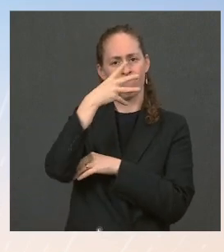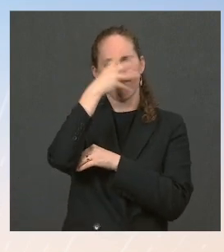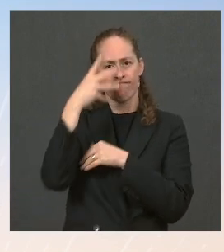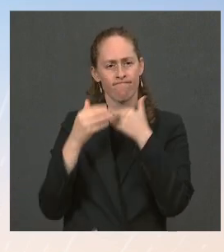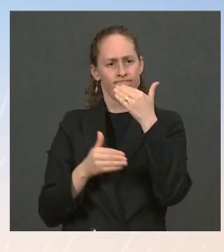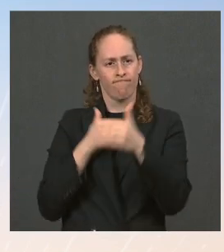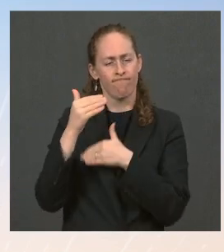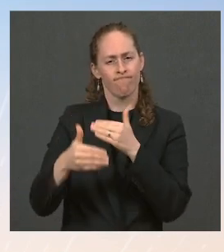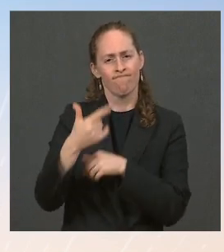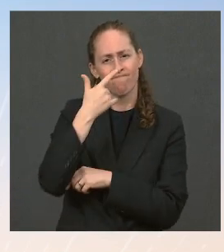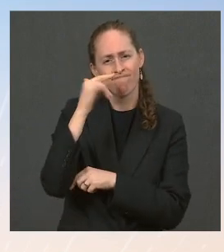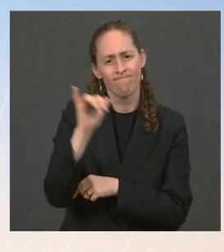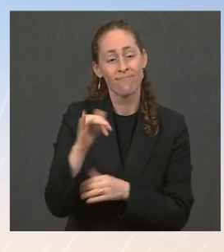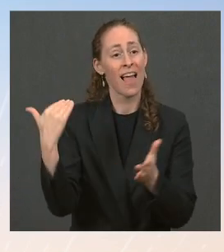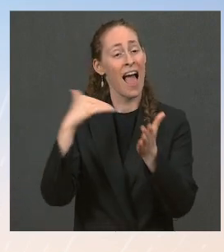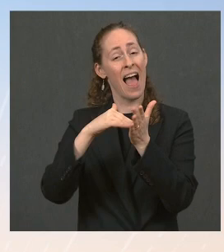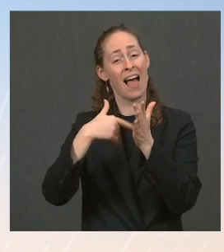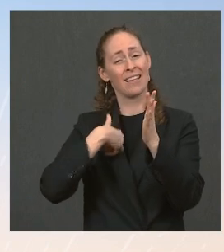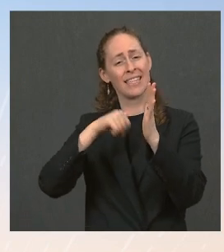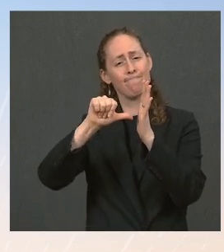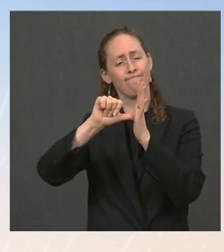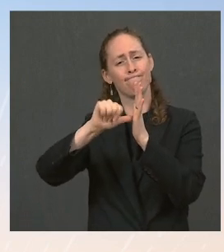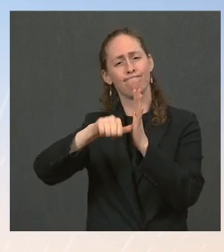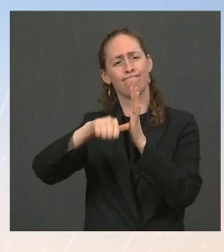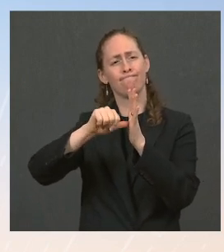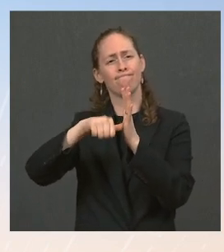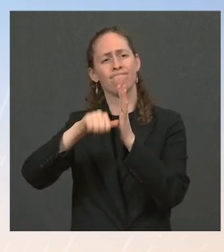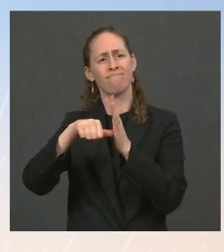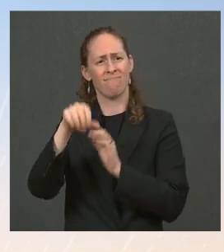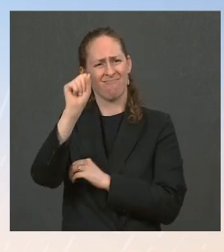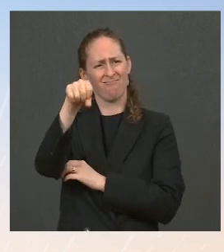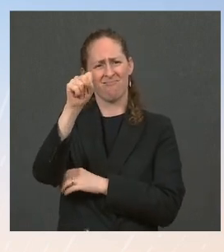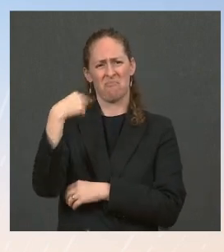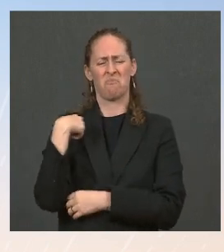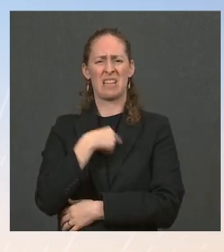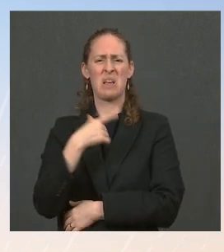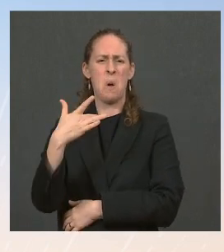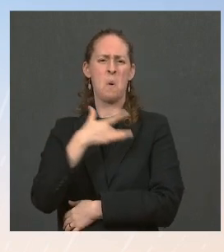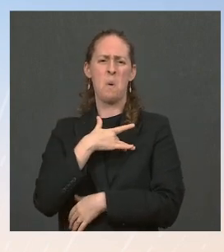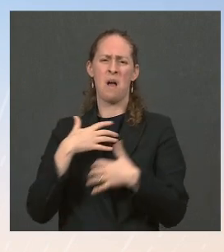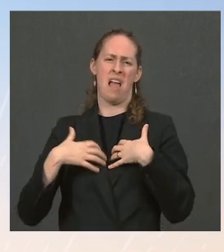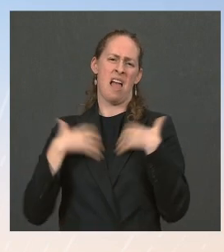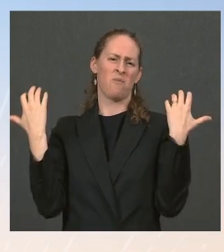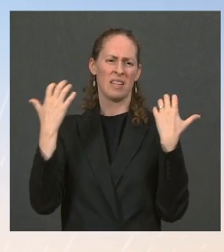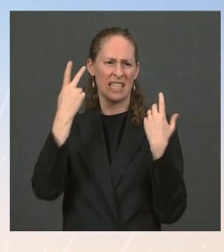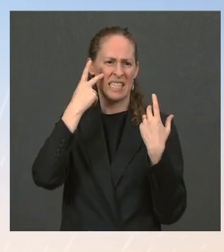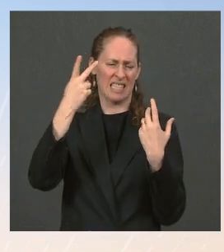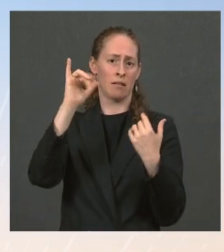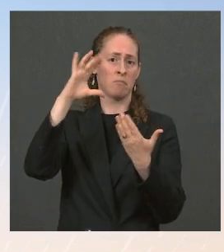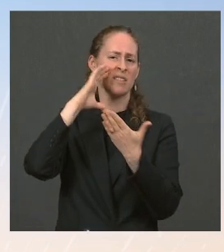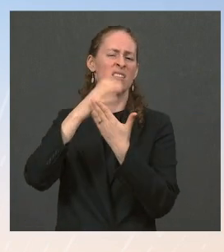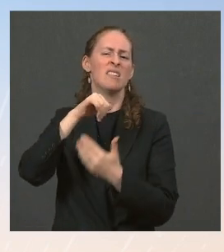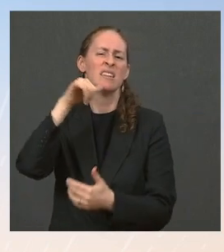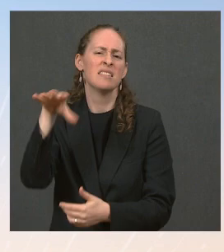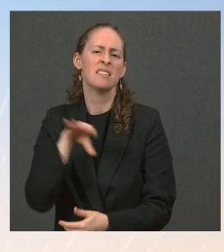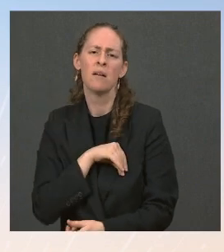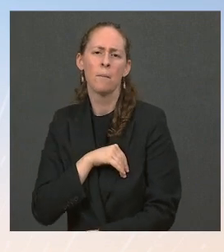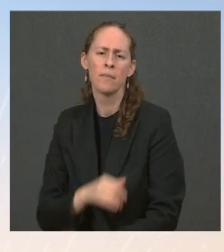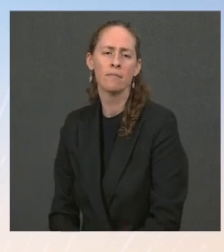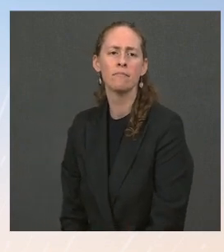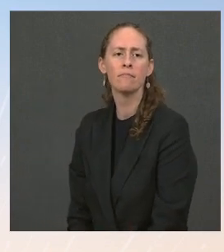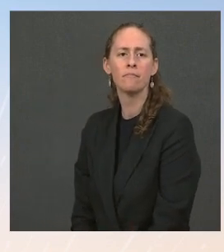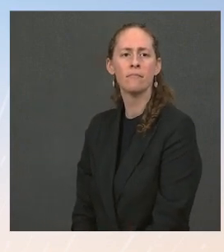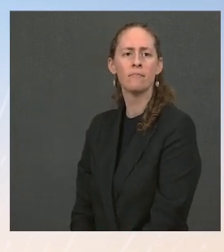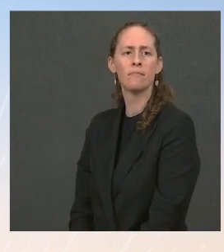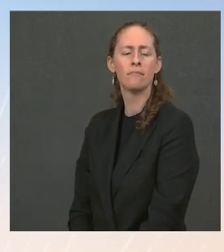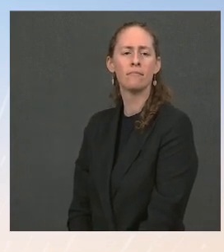reiterating as well our outrage at the photos and the video. Bear with me because this is moving pieces. But